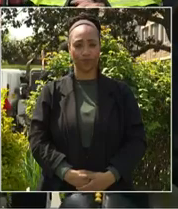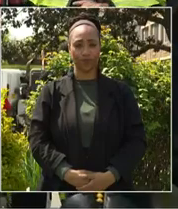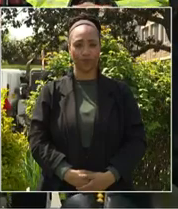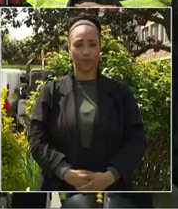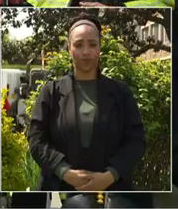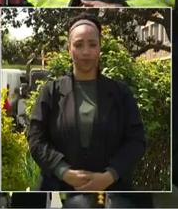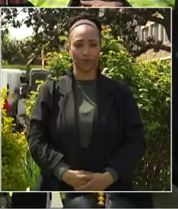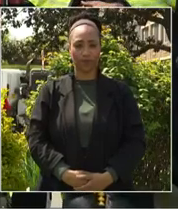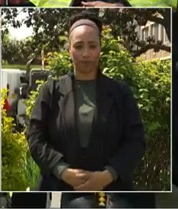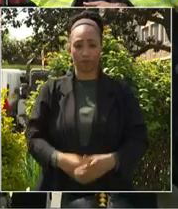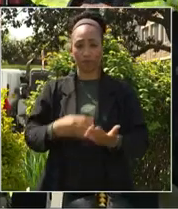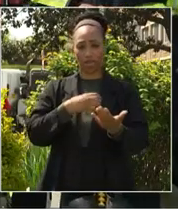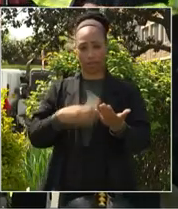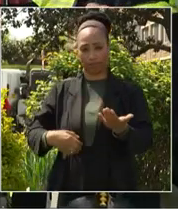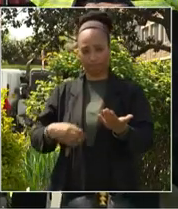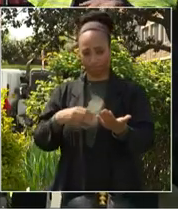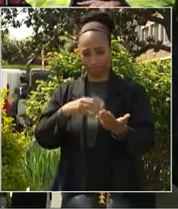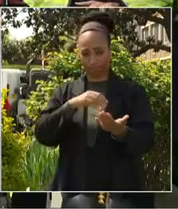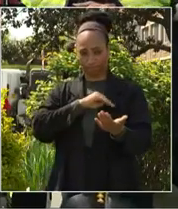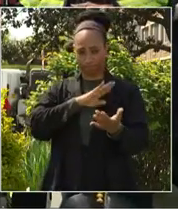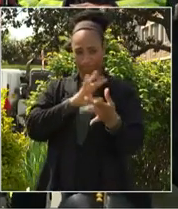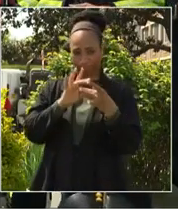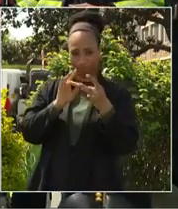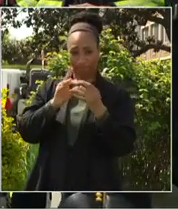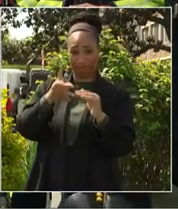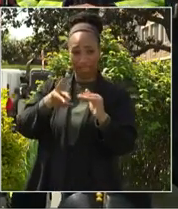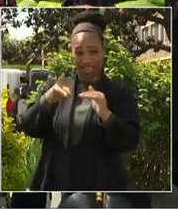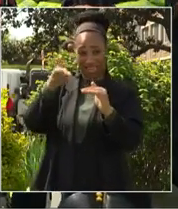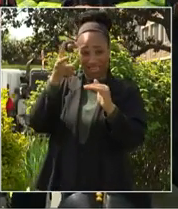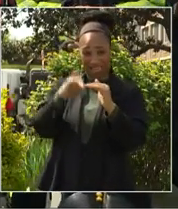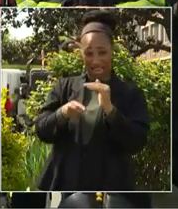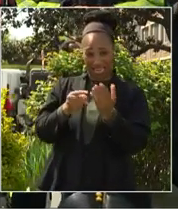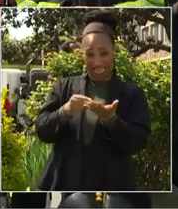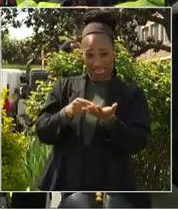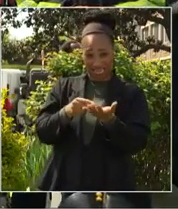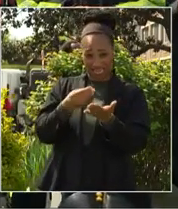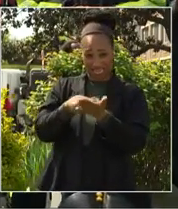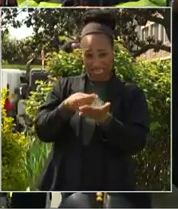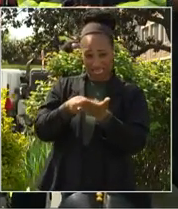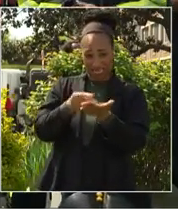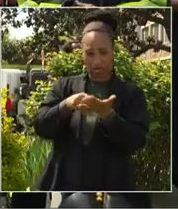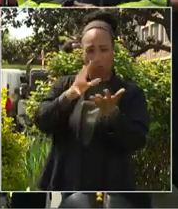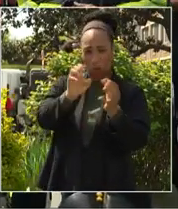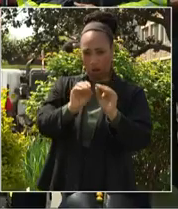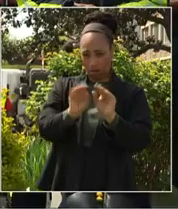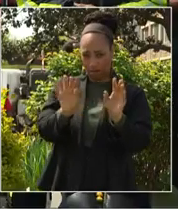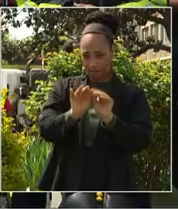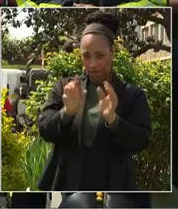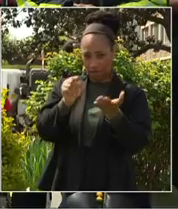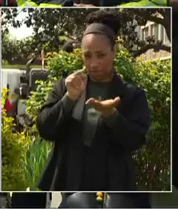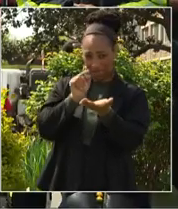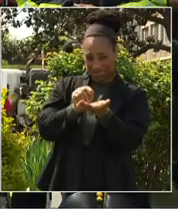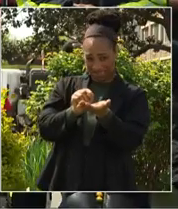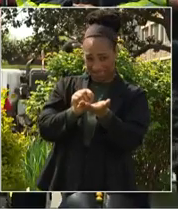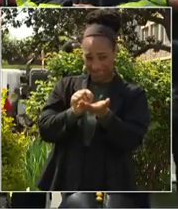when the cuts that we have to make, and we will, let me be clear, have to plan for those